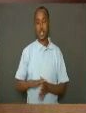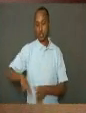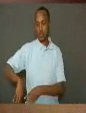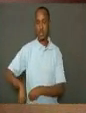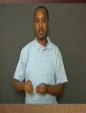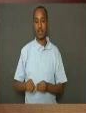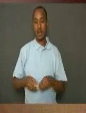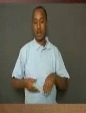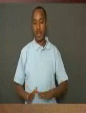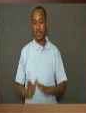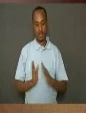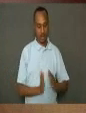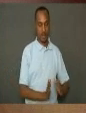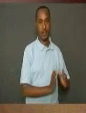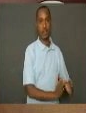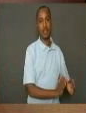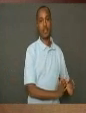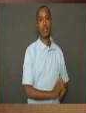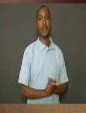Students, let's get ready.